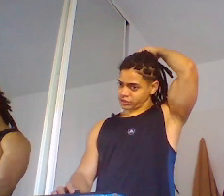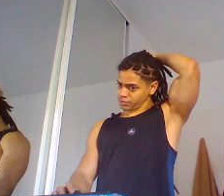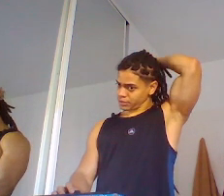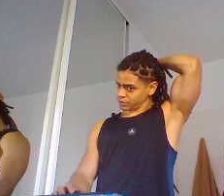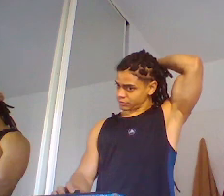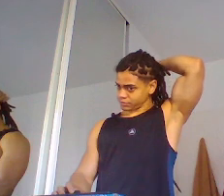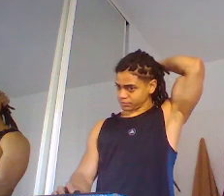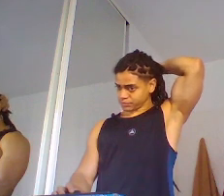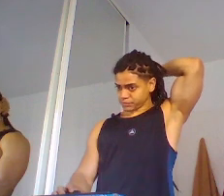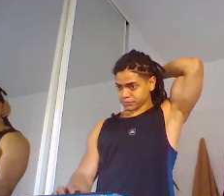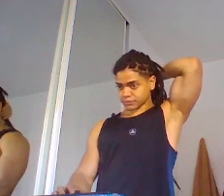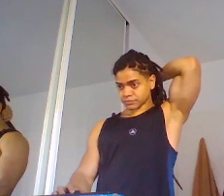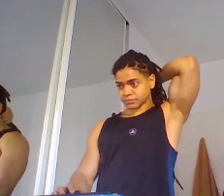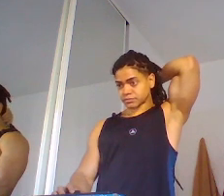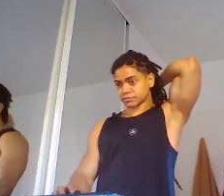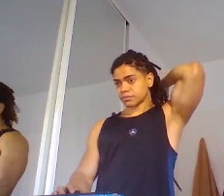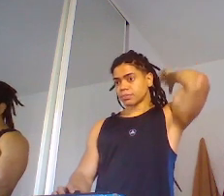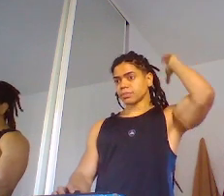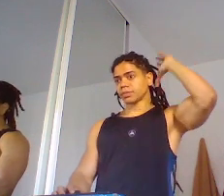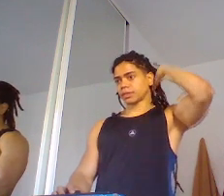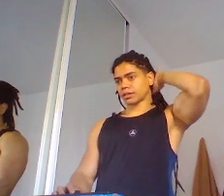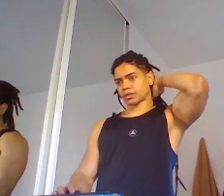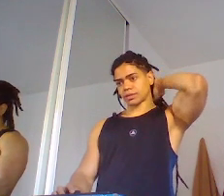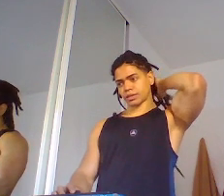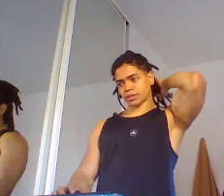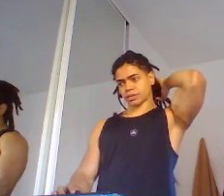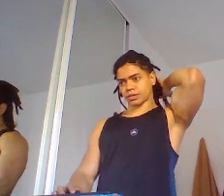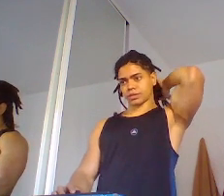flow statement